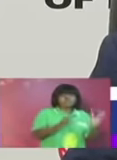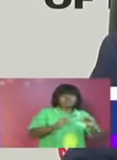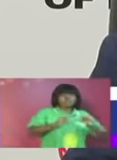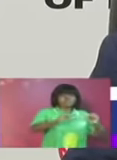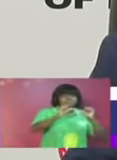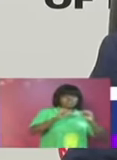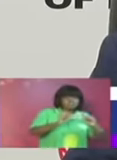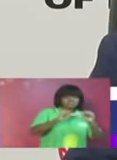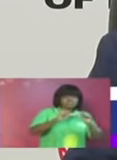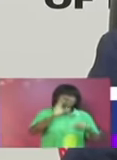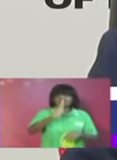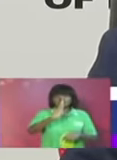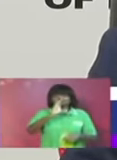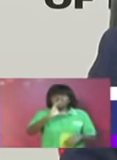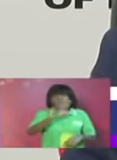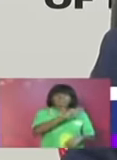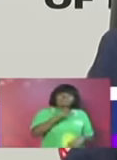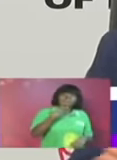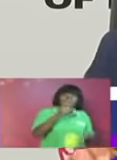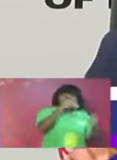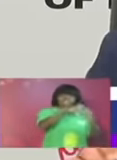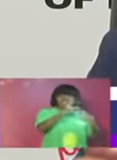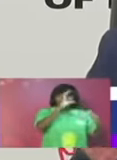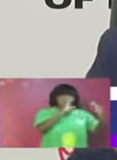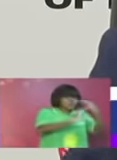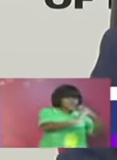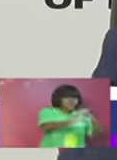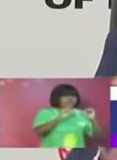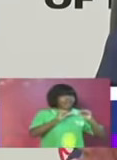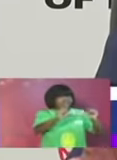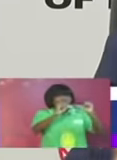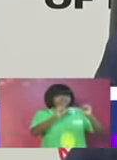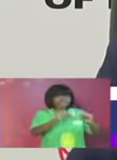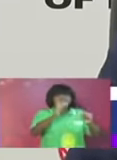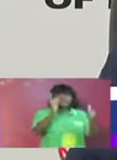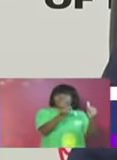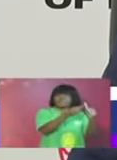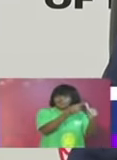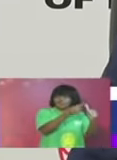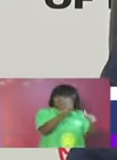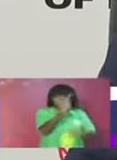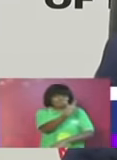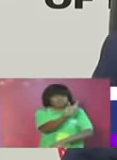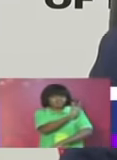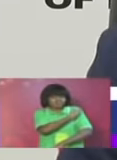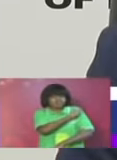campus in Shogwana. So that continues. You already have your appointments.